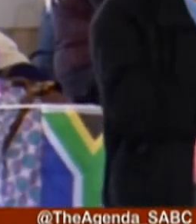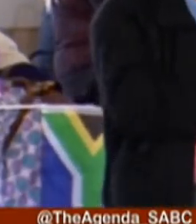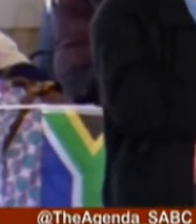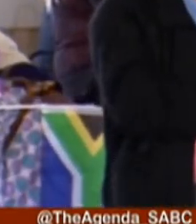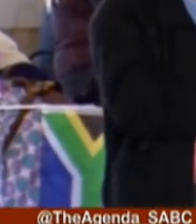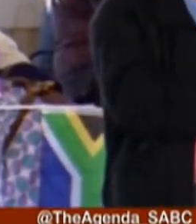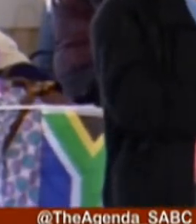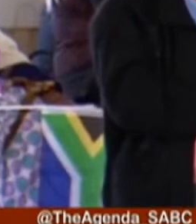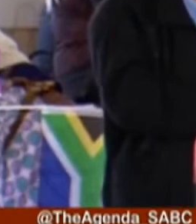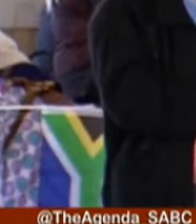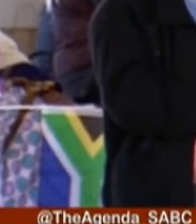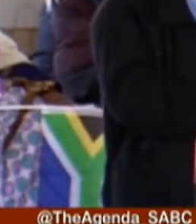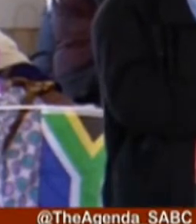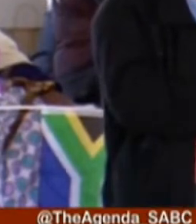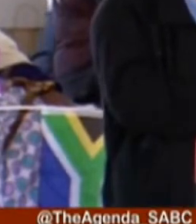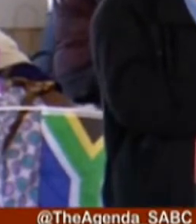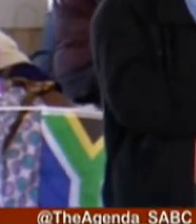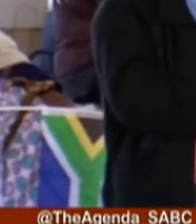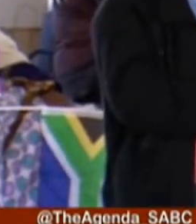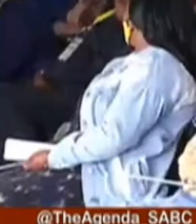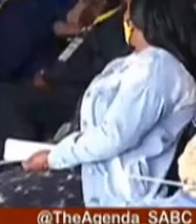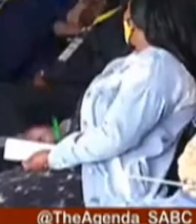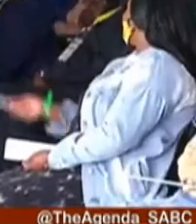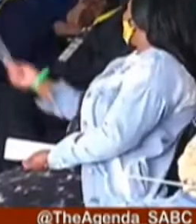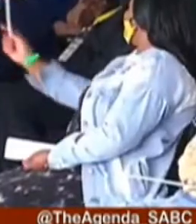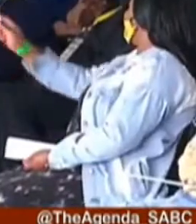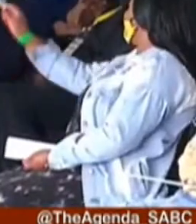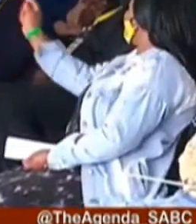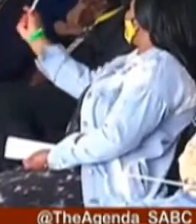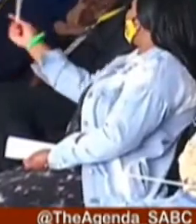Happy Freedom Day, happy Freedom Day.